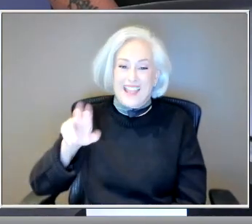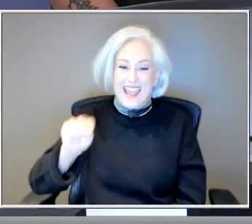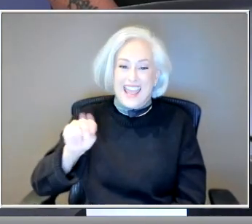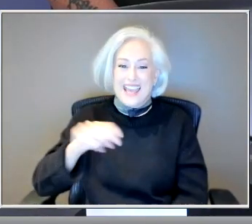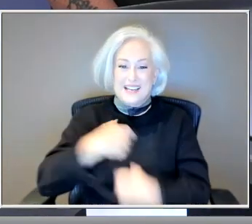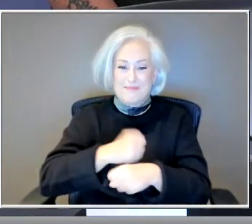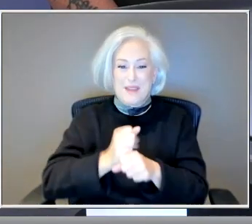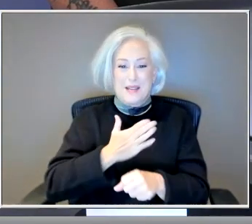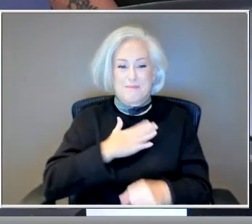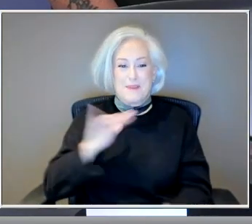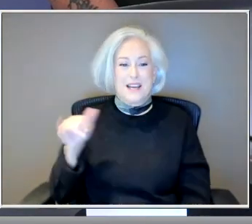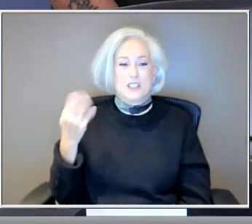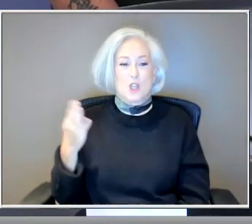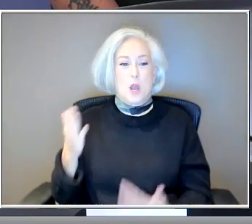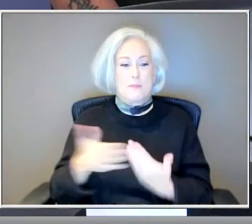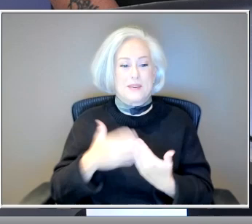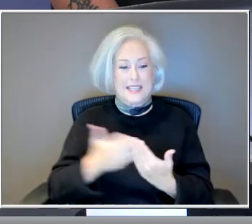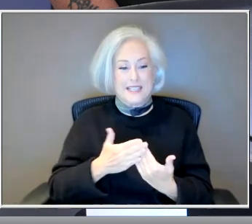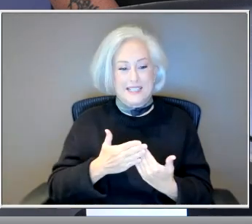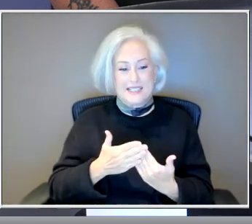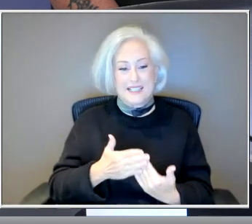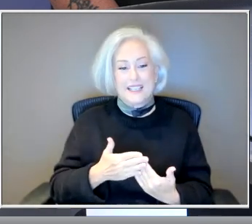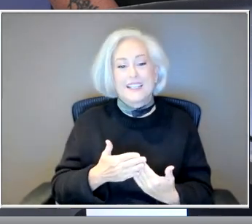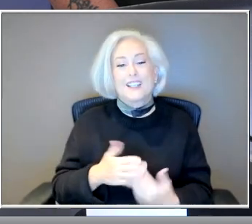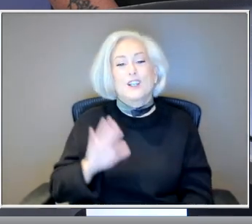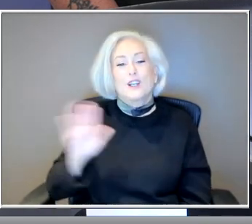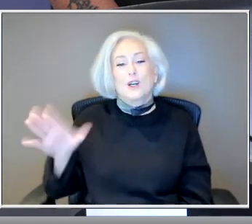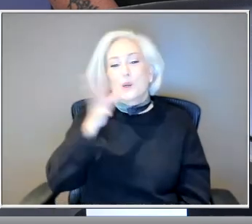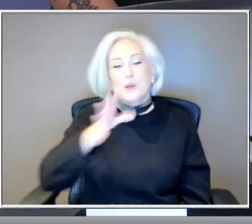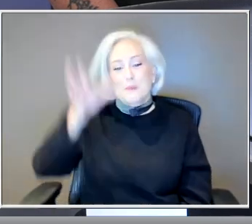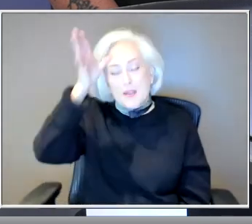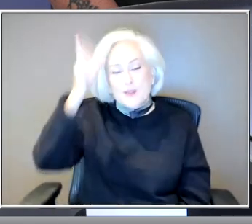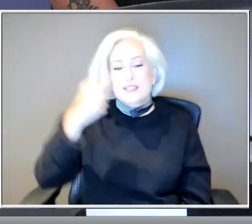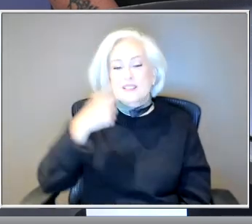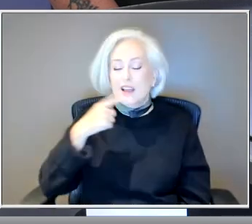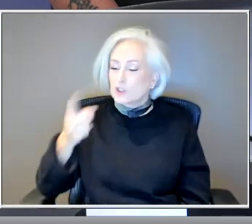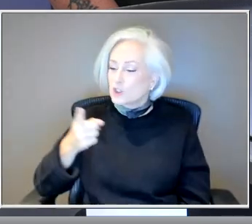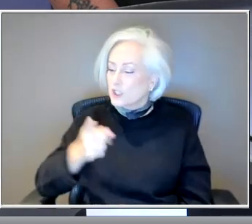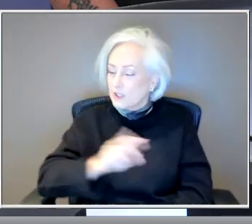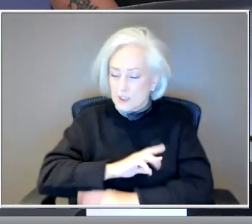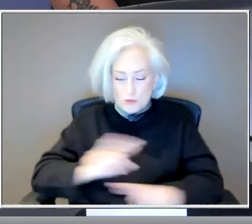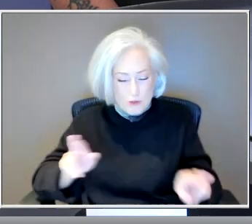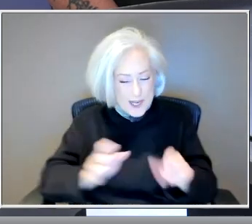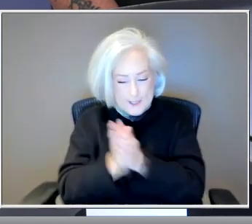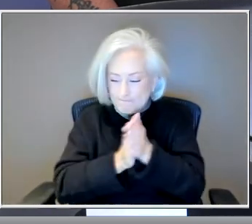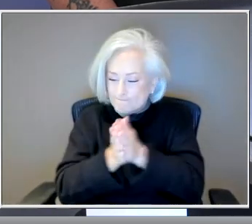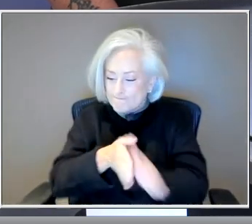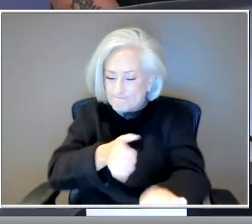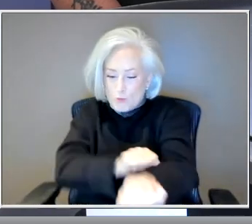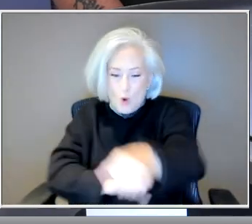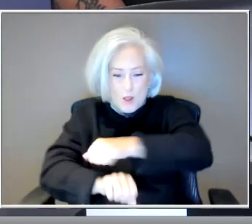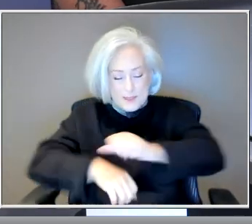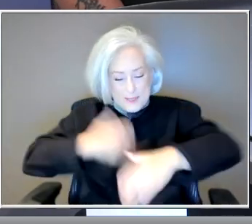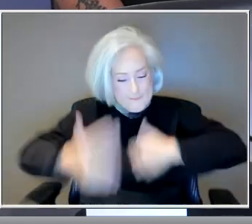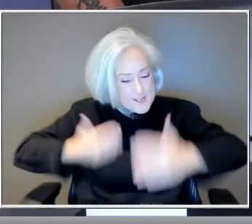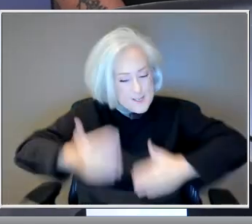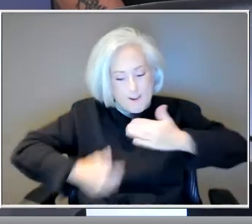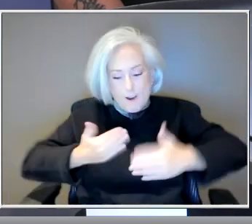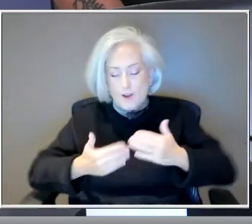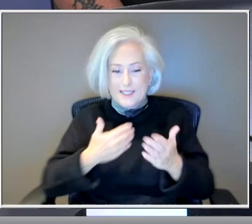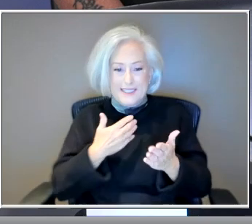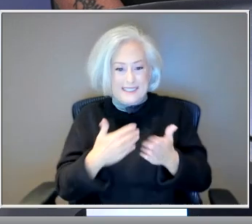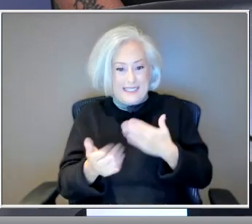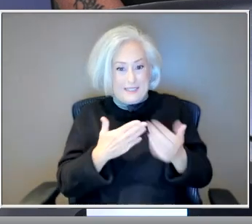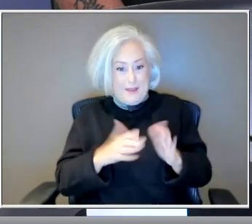I think part of it, her parents nailed it early on. She's a go-getter, and she goes for it. And that it's not just on how she manages her own